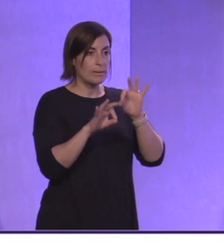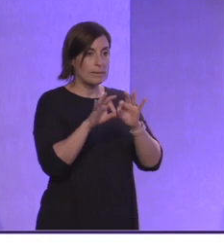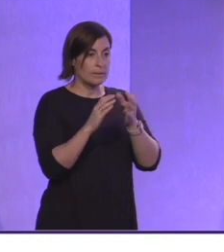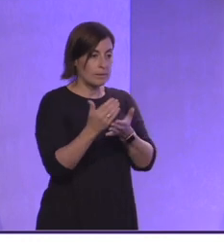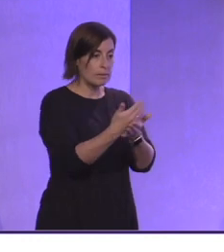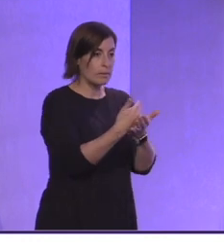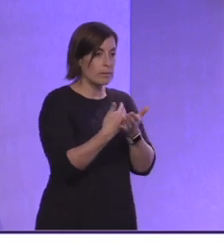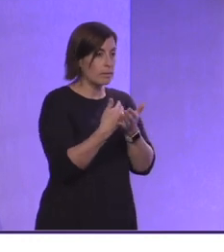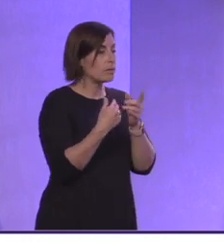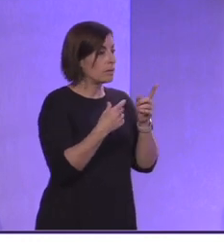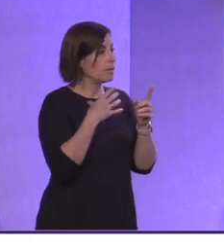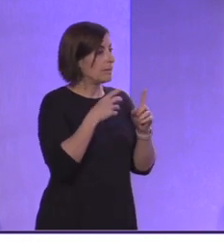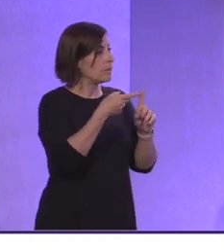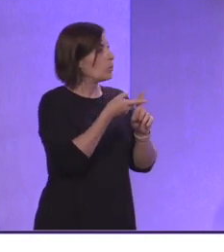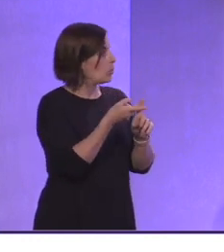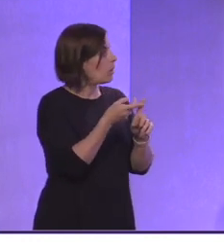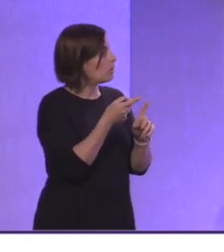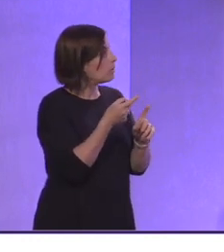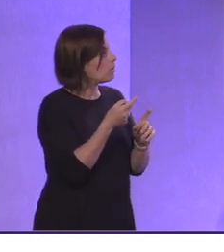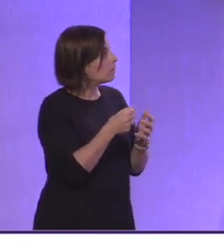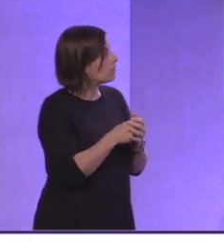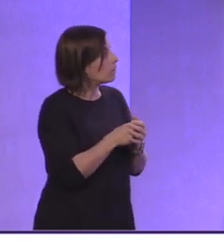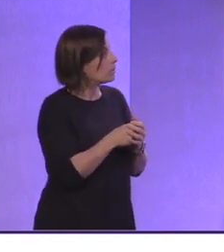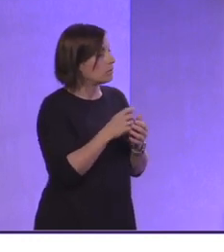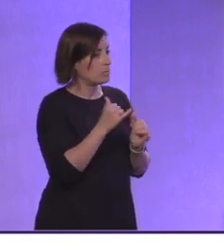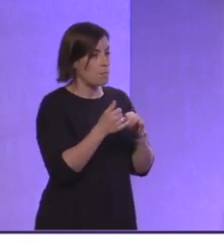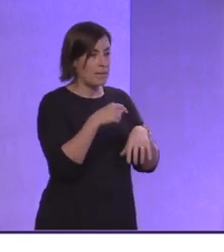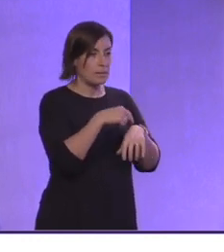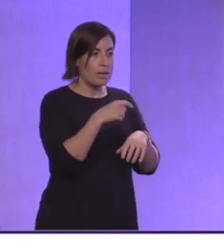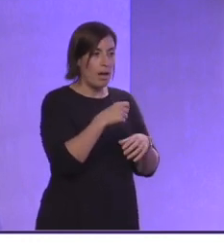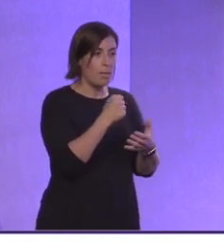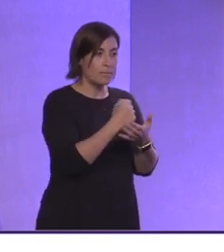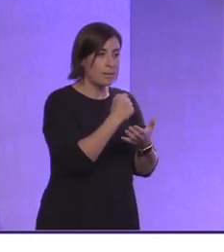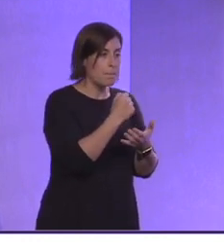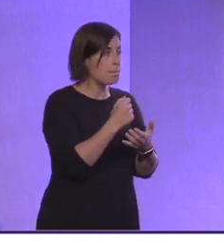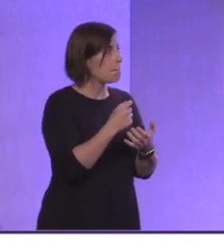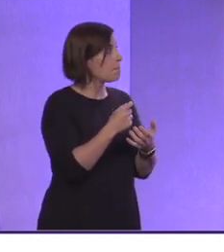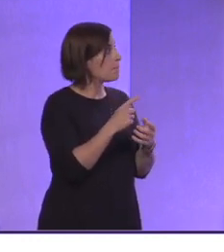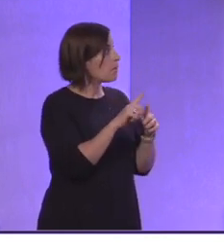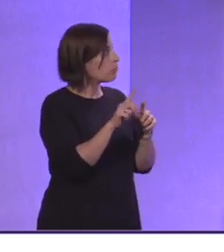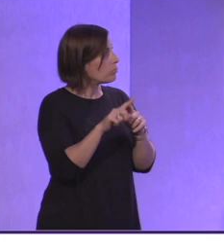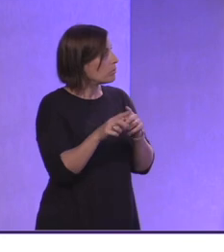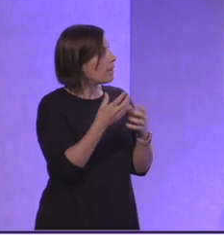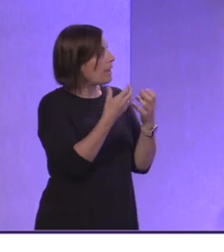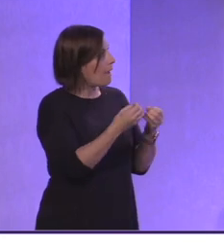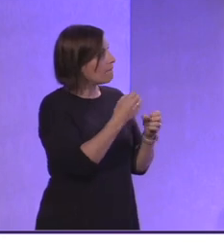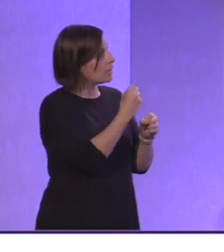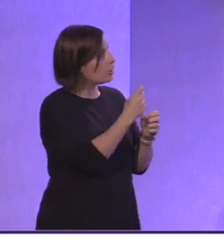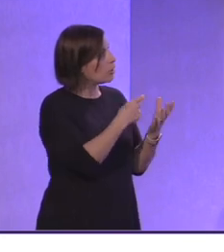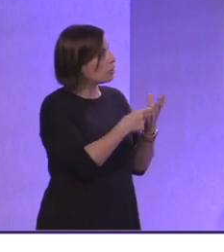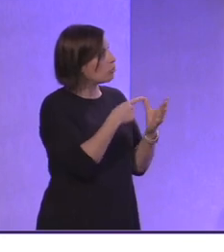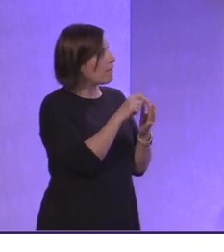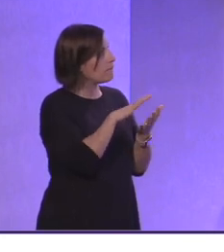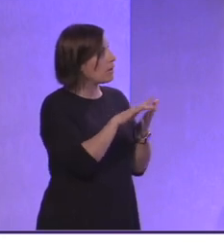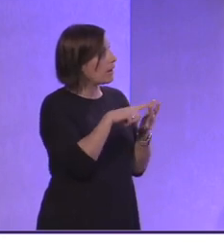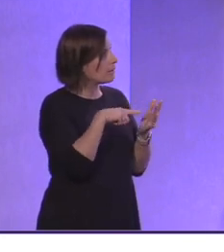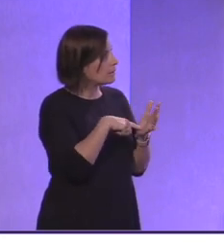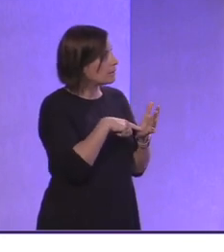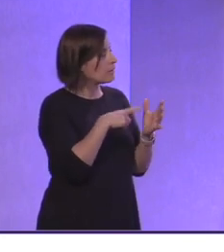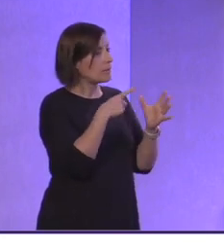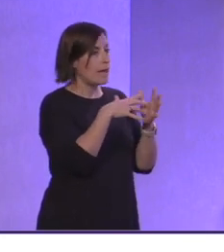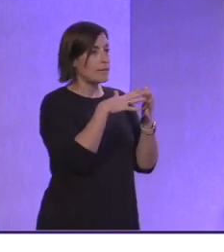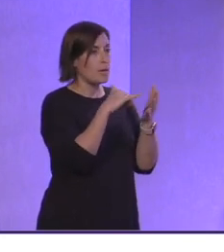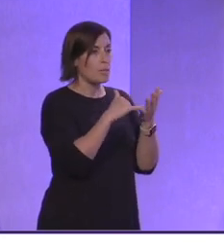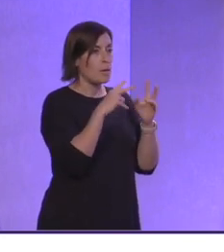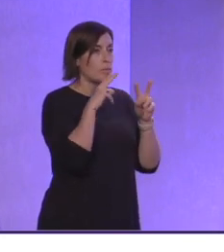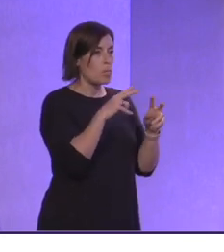that collect metrics like a value and a timestamp and store that data. Graphite, Prometheus, and AWS CloudWatch